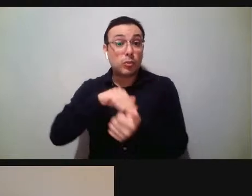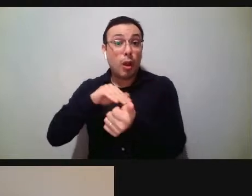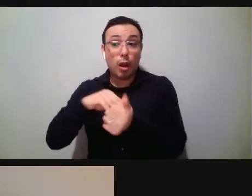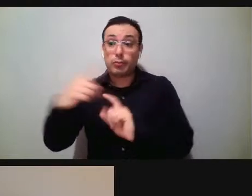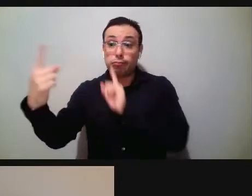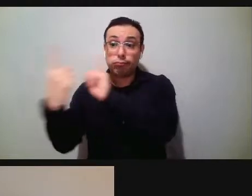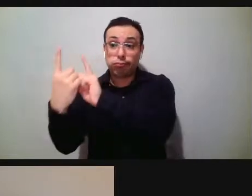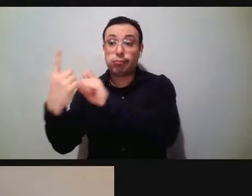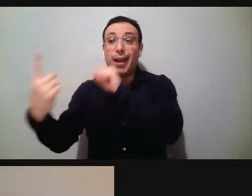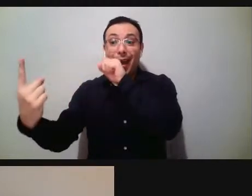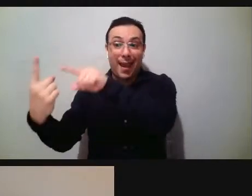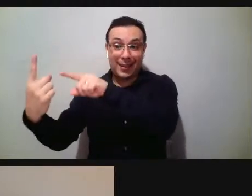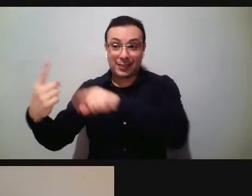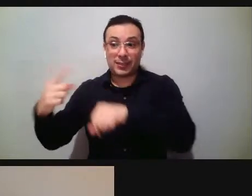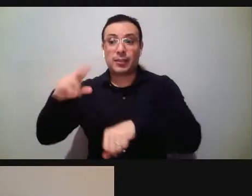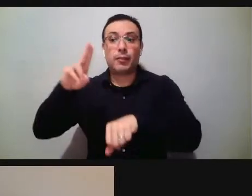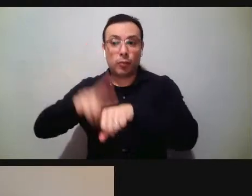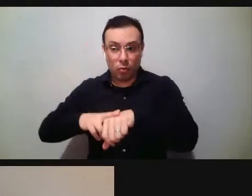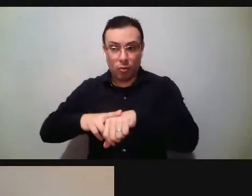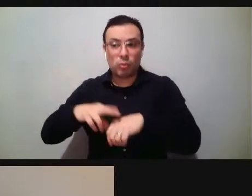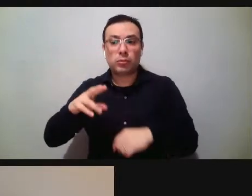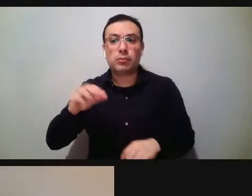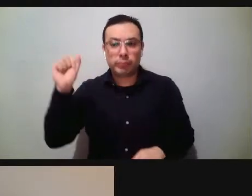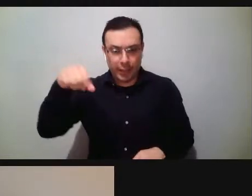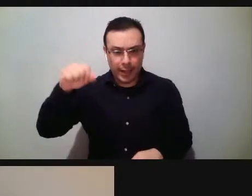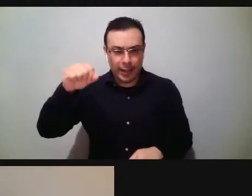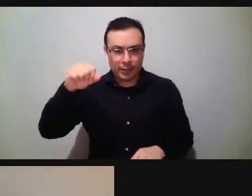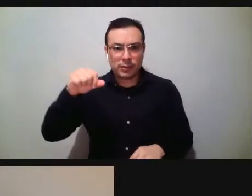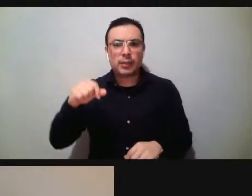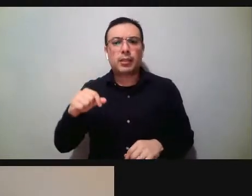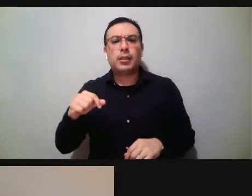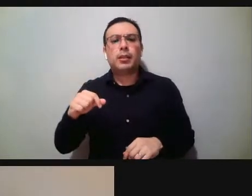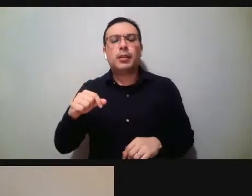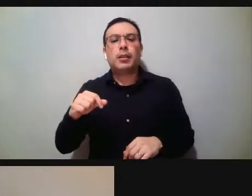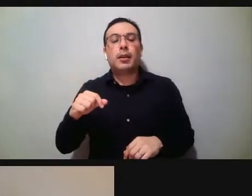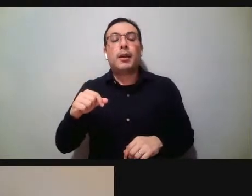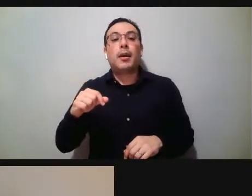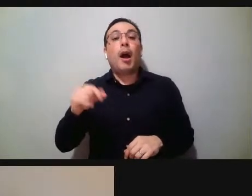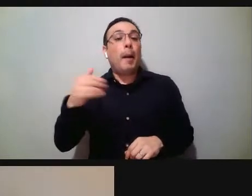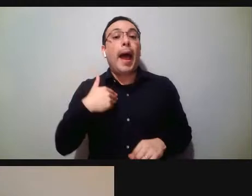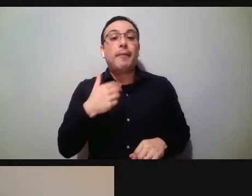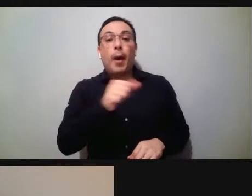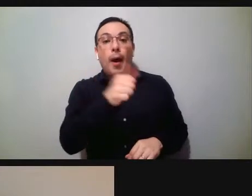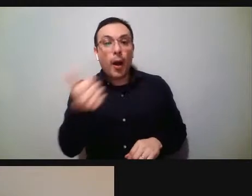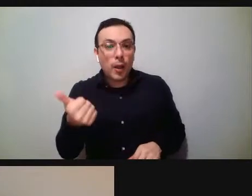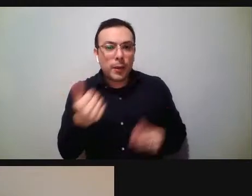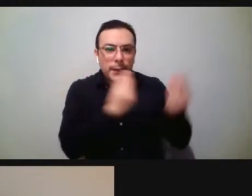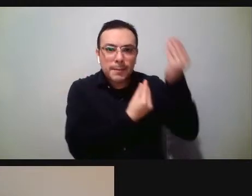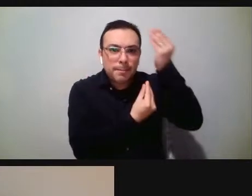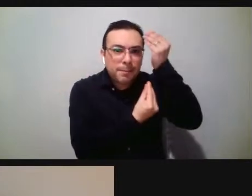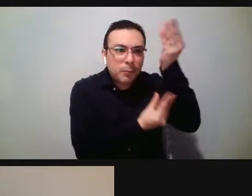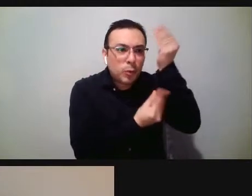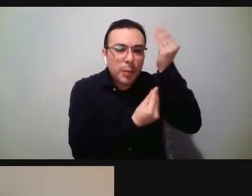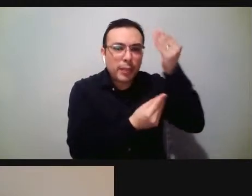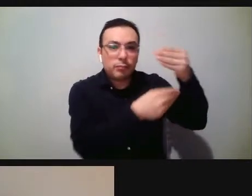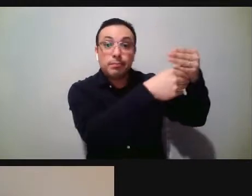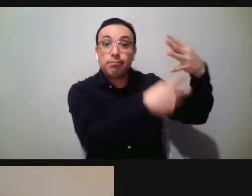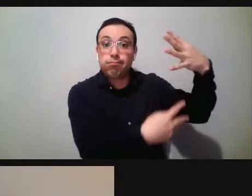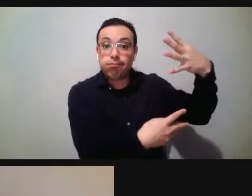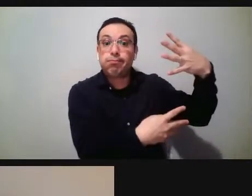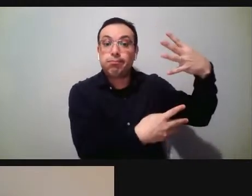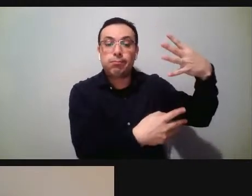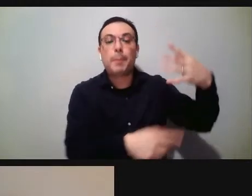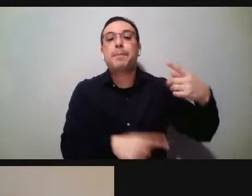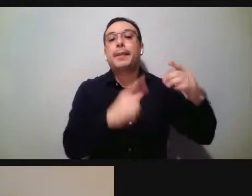I would recommend, and I can send those maybe later. I don't know if those can be sent out to the group, but there's a great